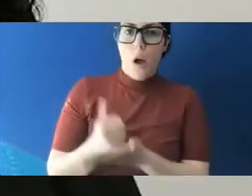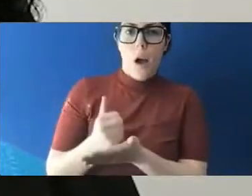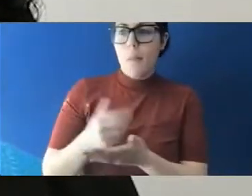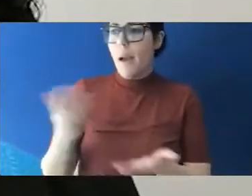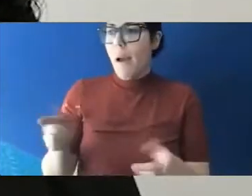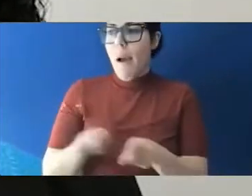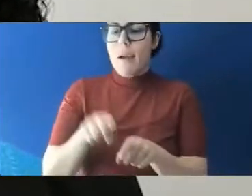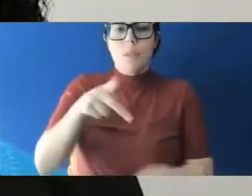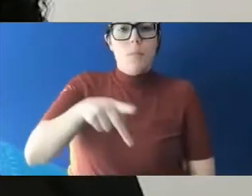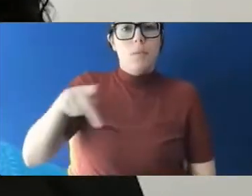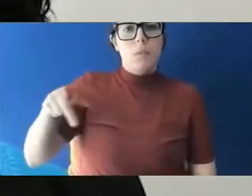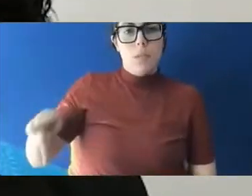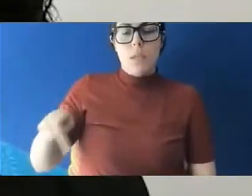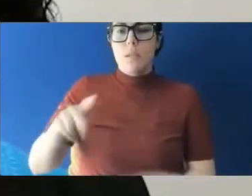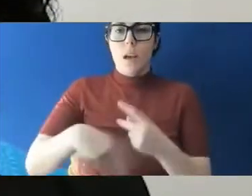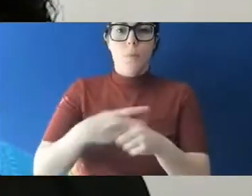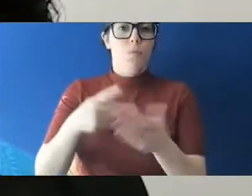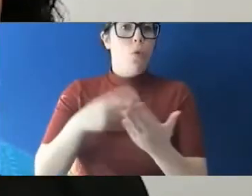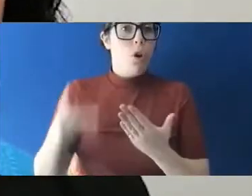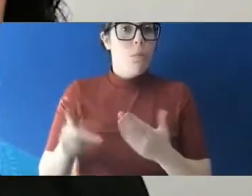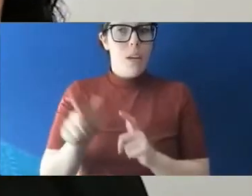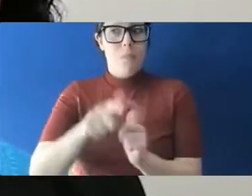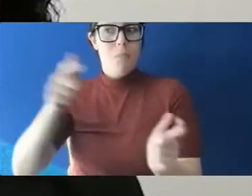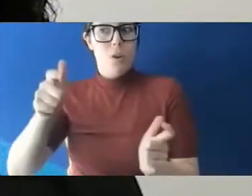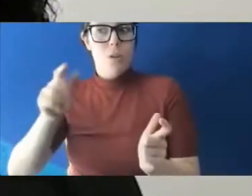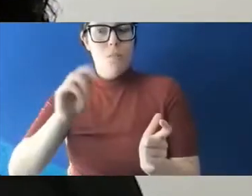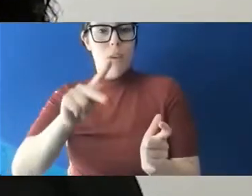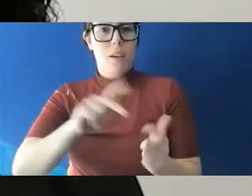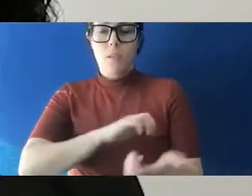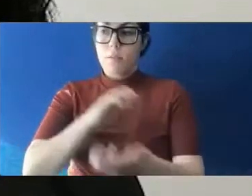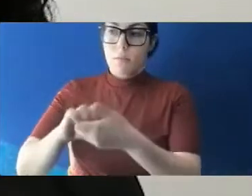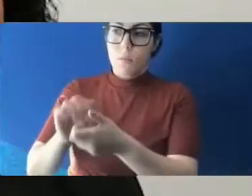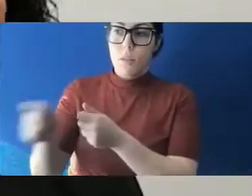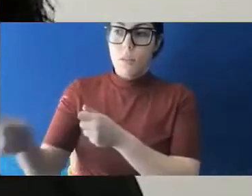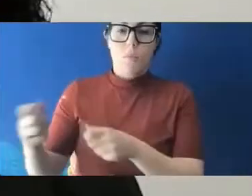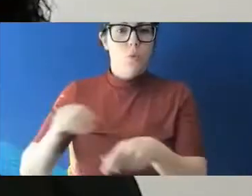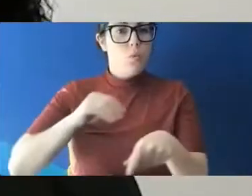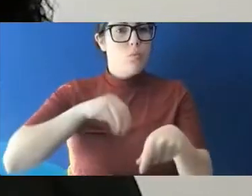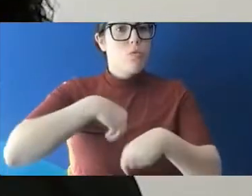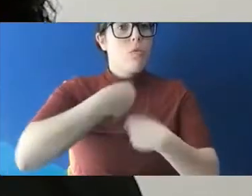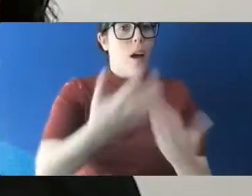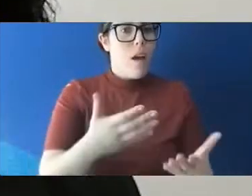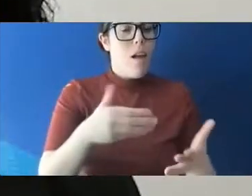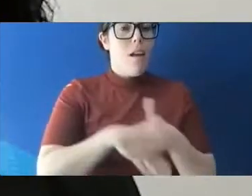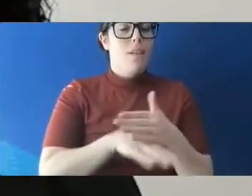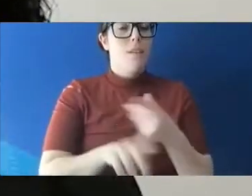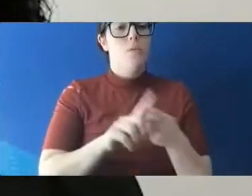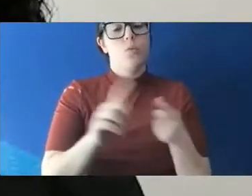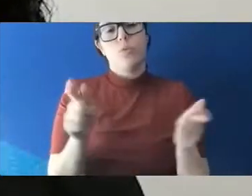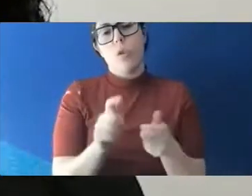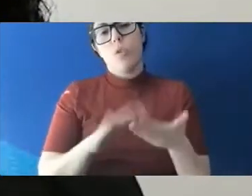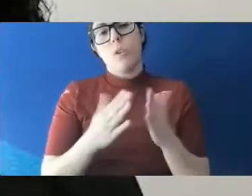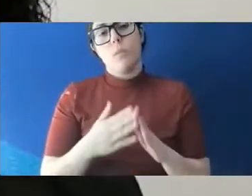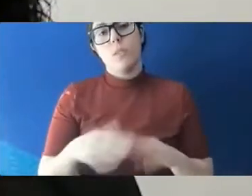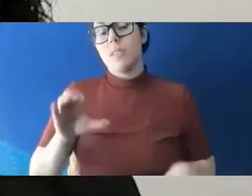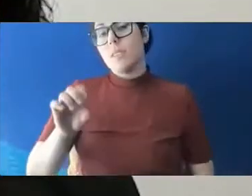lenders when larger banks were unable to reach the hardest hit communities. And the CDFI industry greatly appreciates Congress and